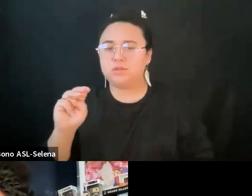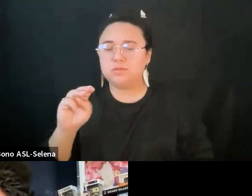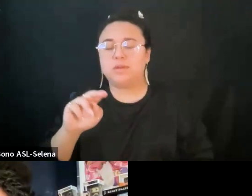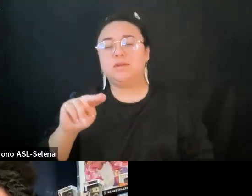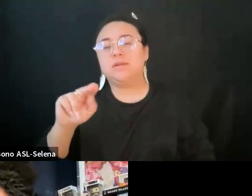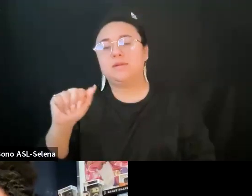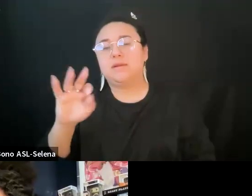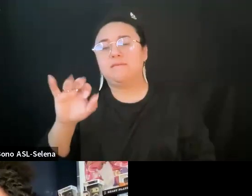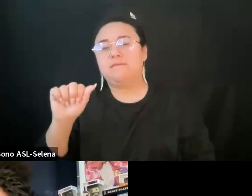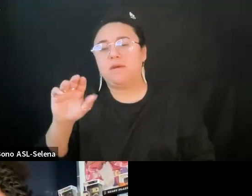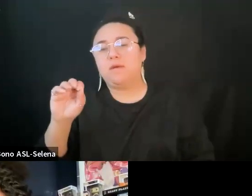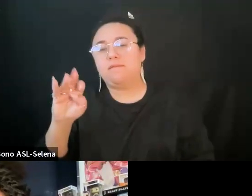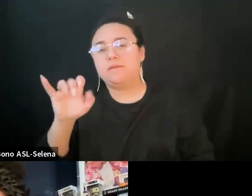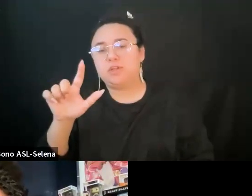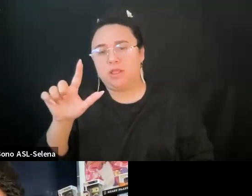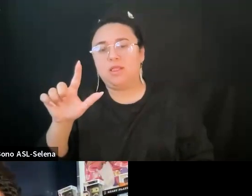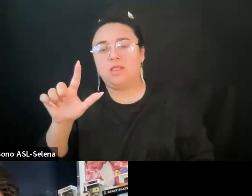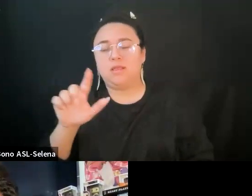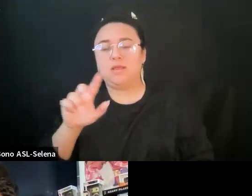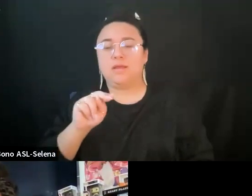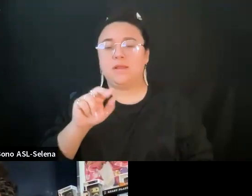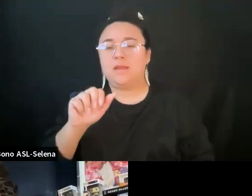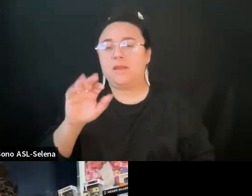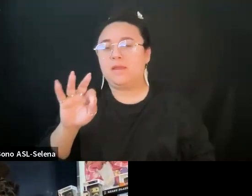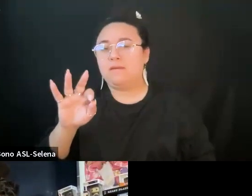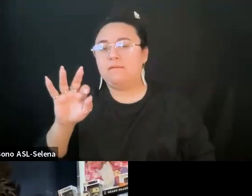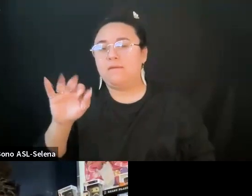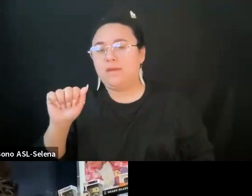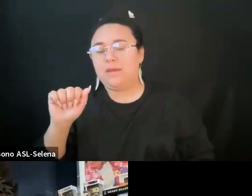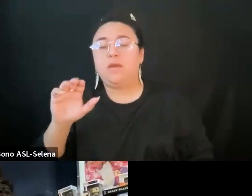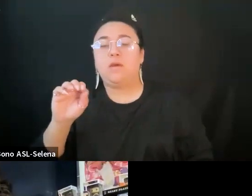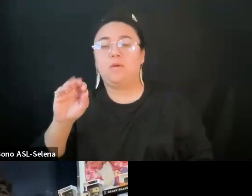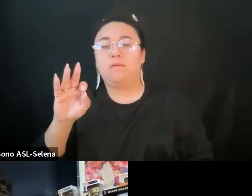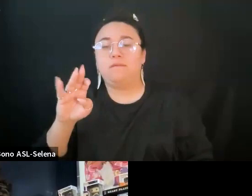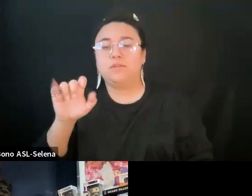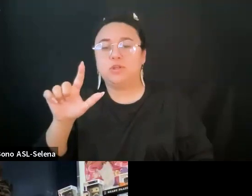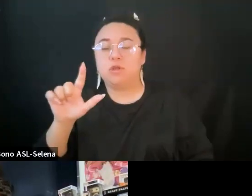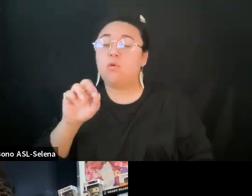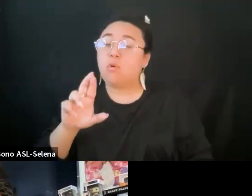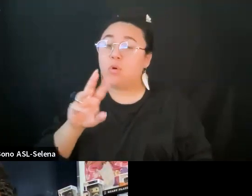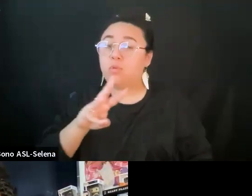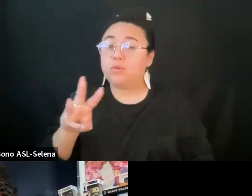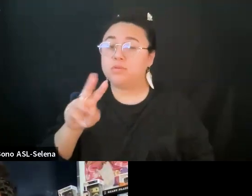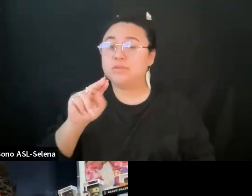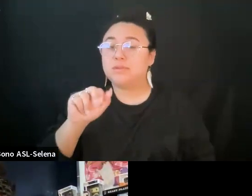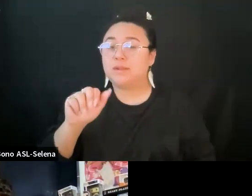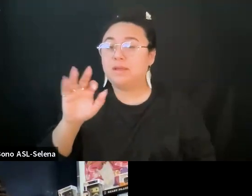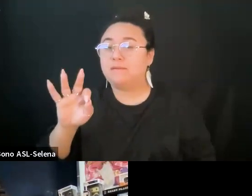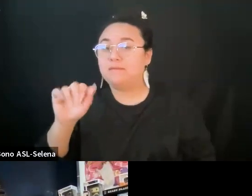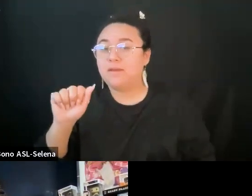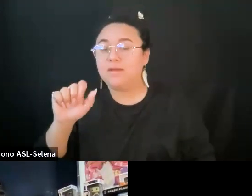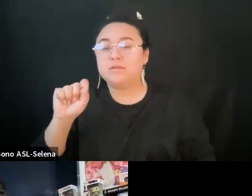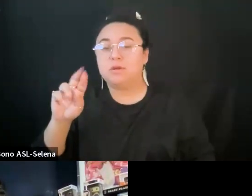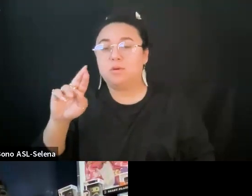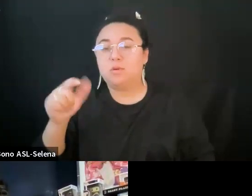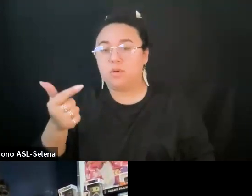Official, NAAFA Official, or you can visit us at our website, which is naafa.org. I'm going to